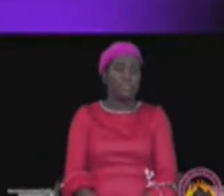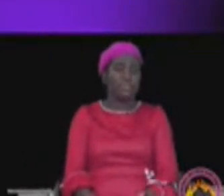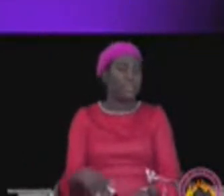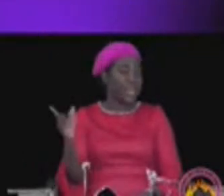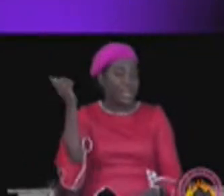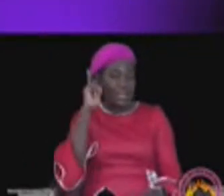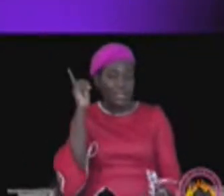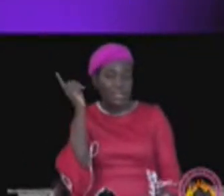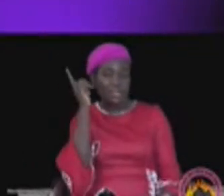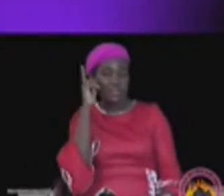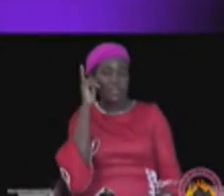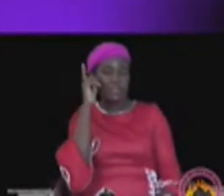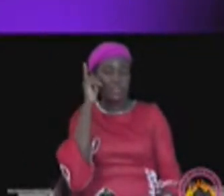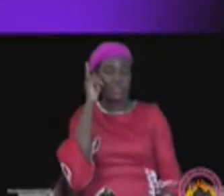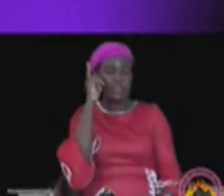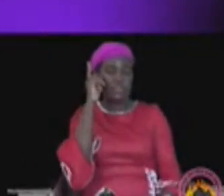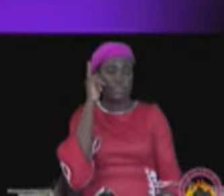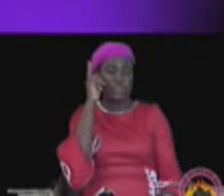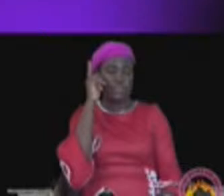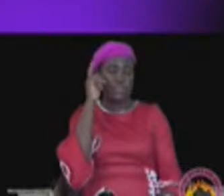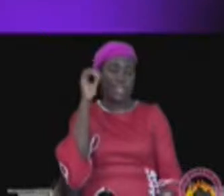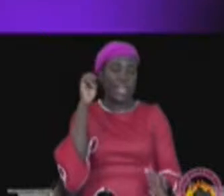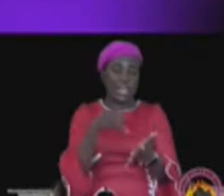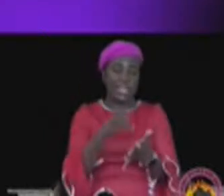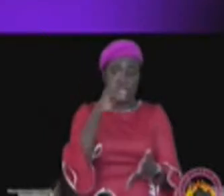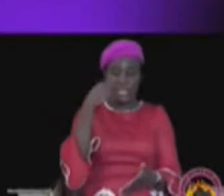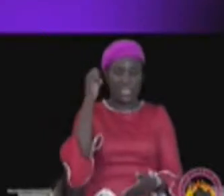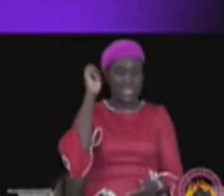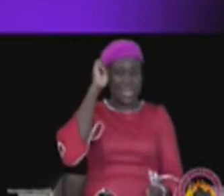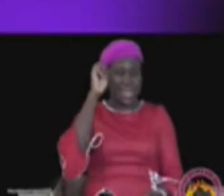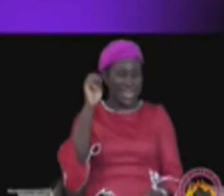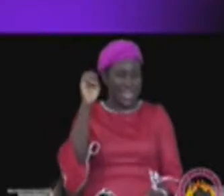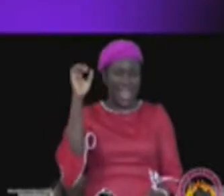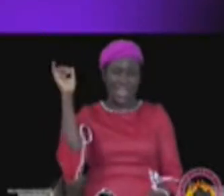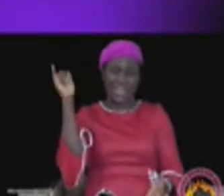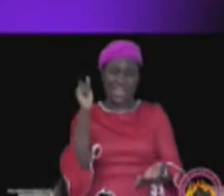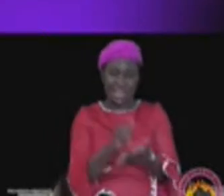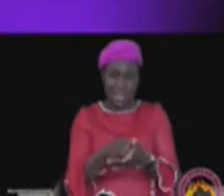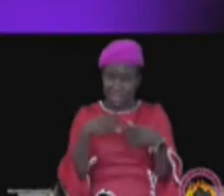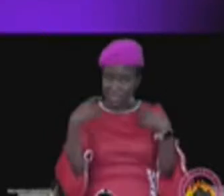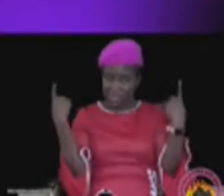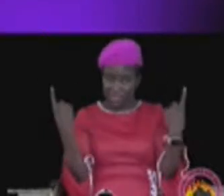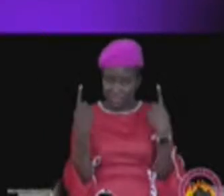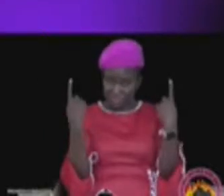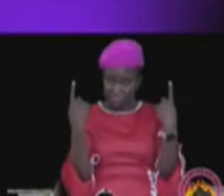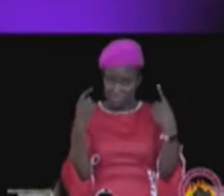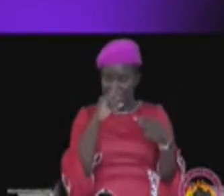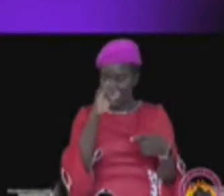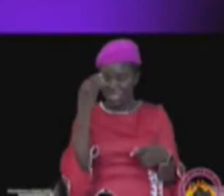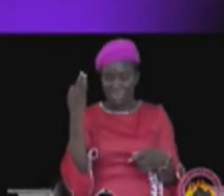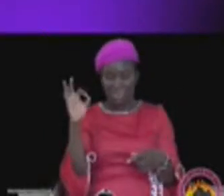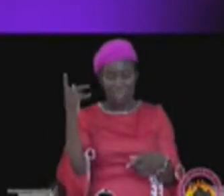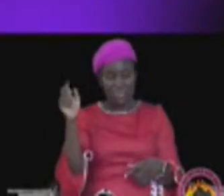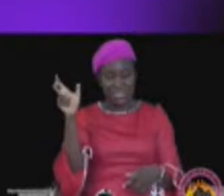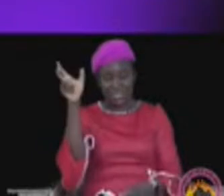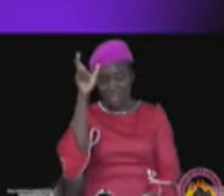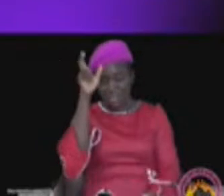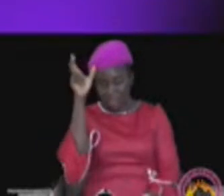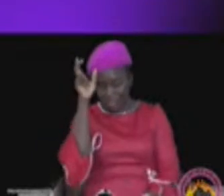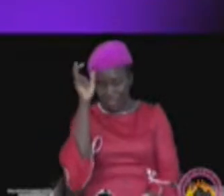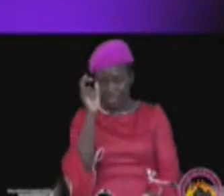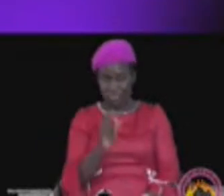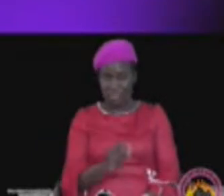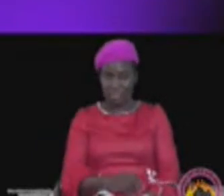Listen. Epo says, he that committeth sin is of the devil. For